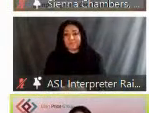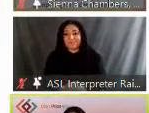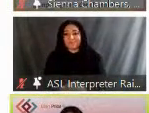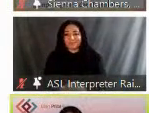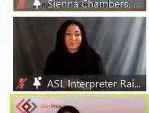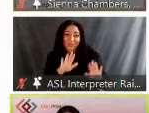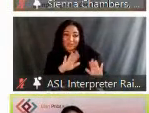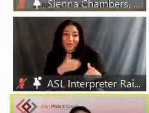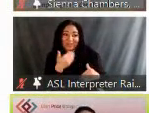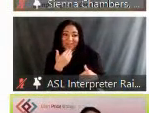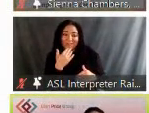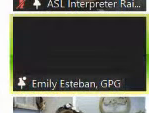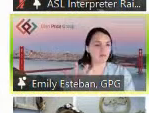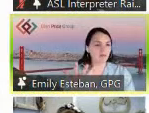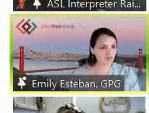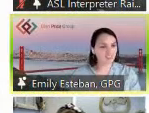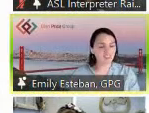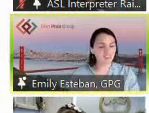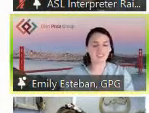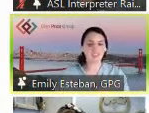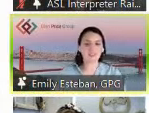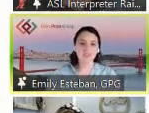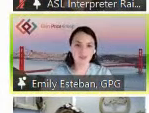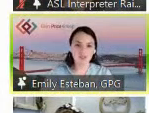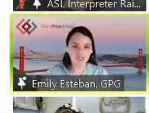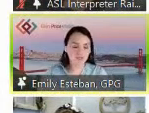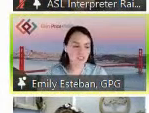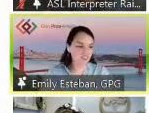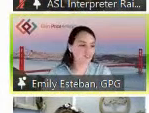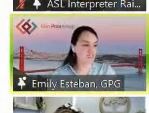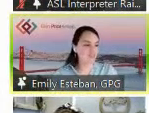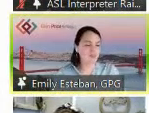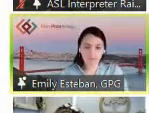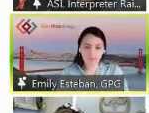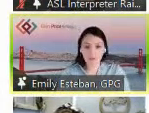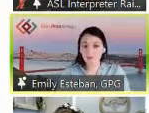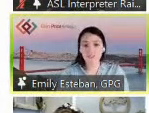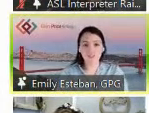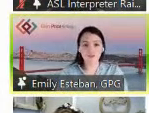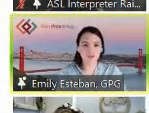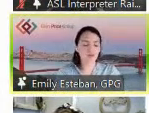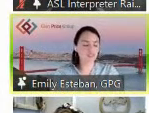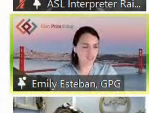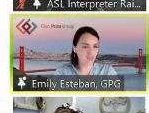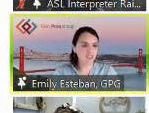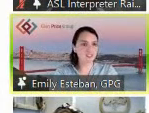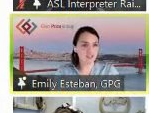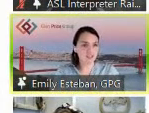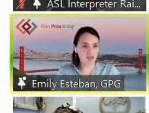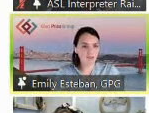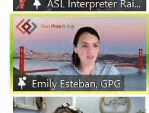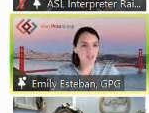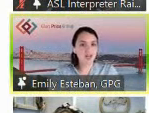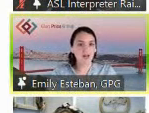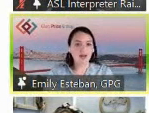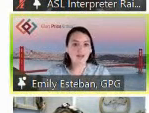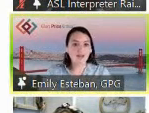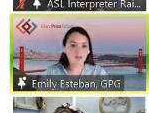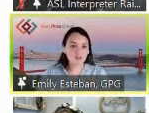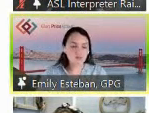Great. Thank you for that comment, Encina. Thinking through how we can build from existing resources and materials that have been developed to support these families in another